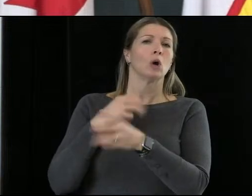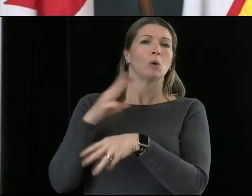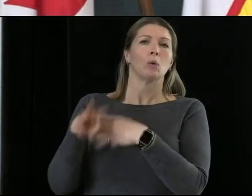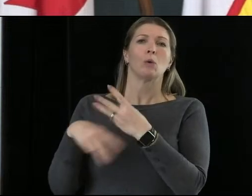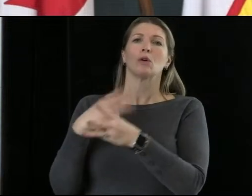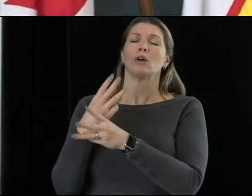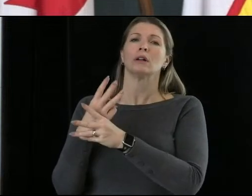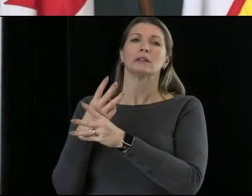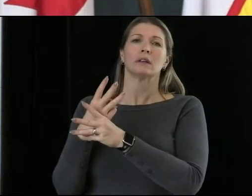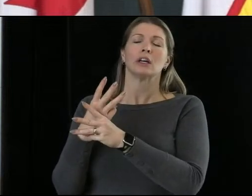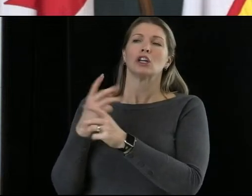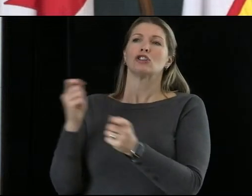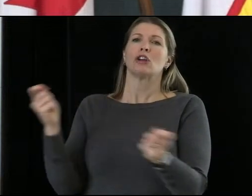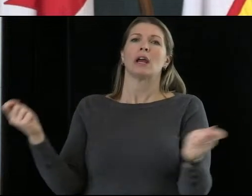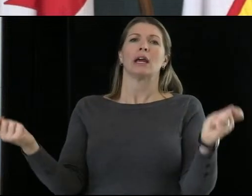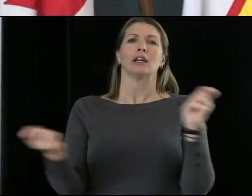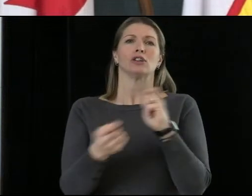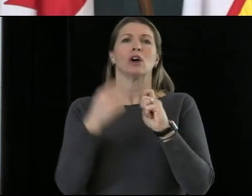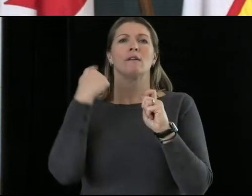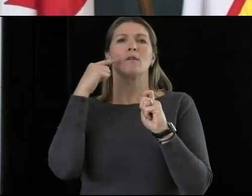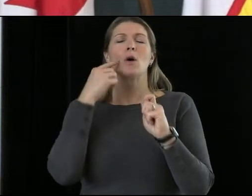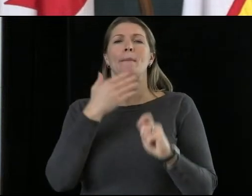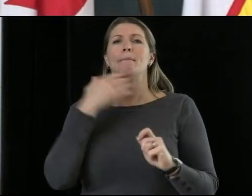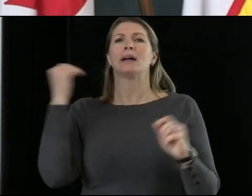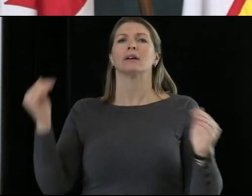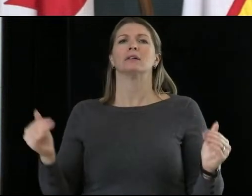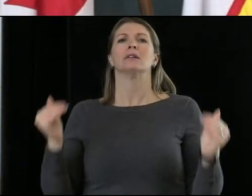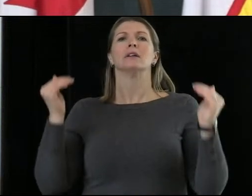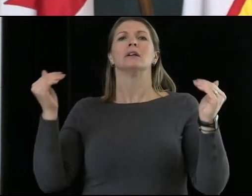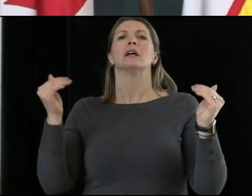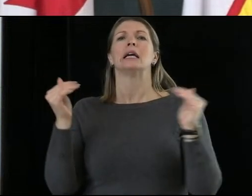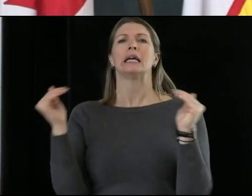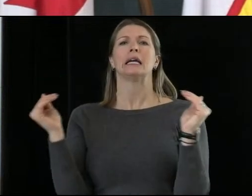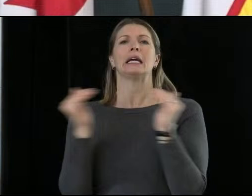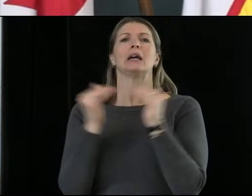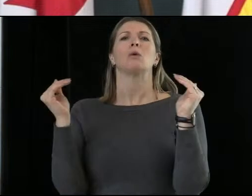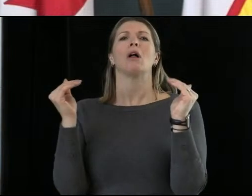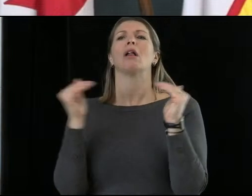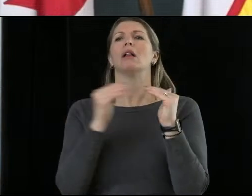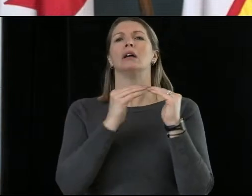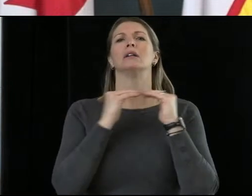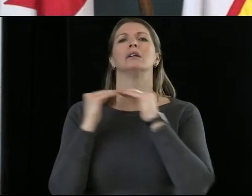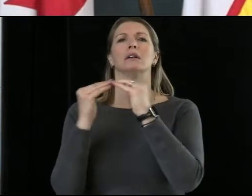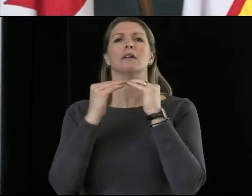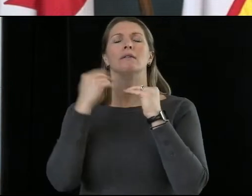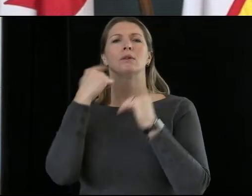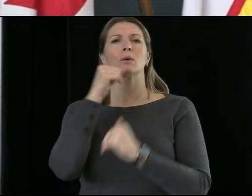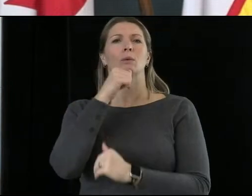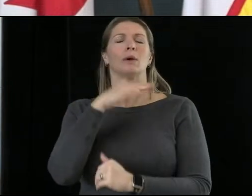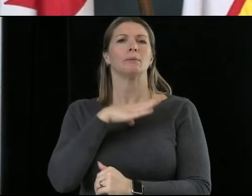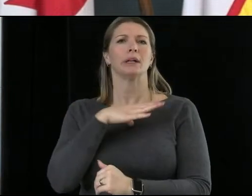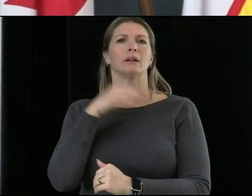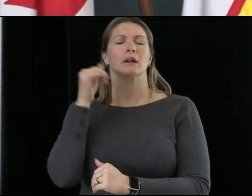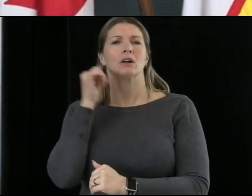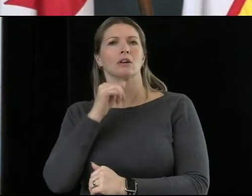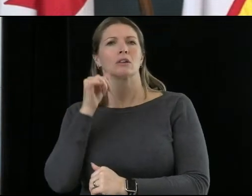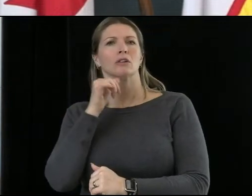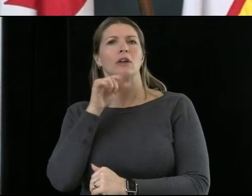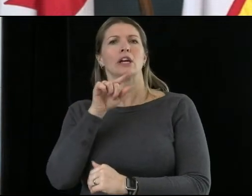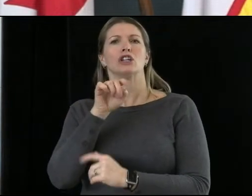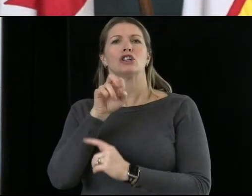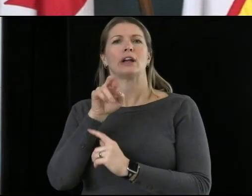desire change for a better, more equal, and more just world for women and gender-diverse